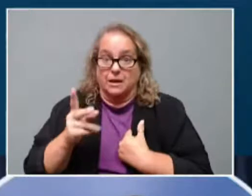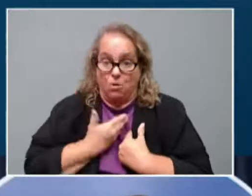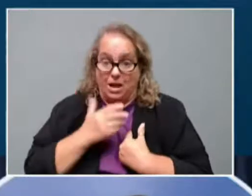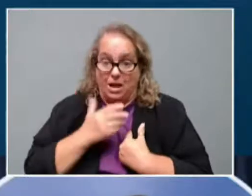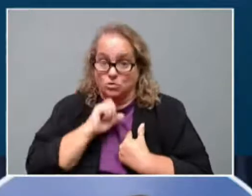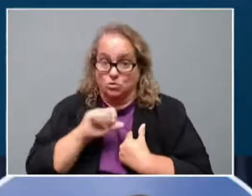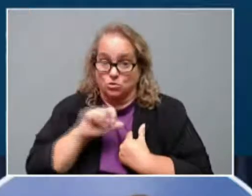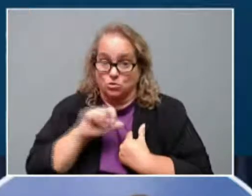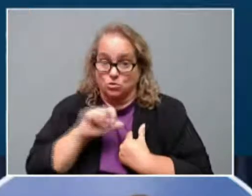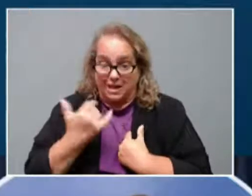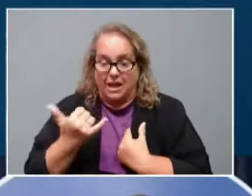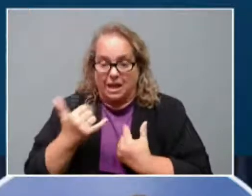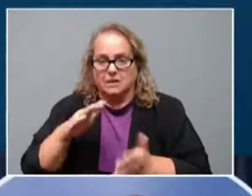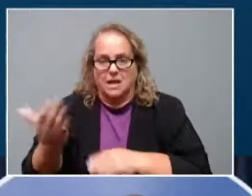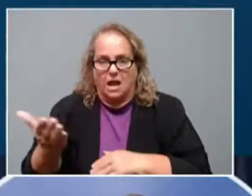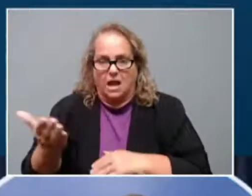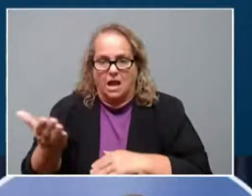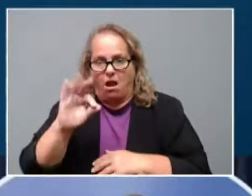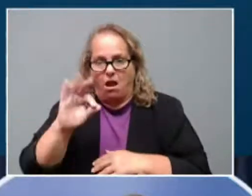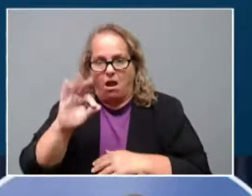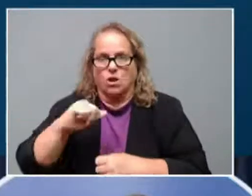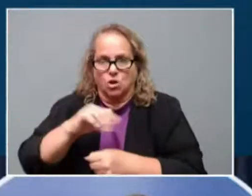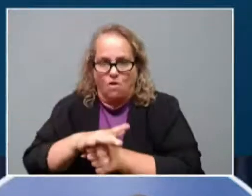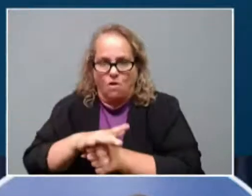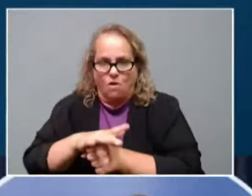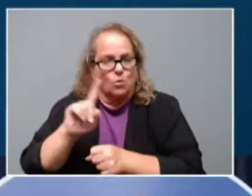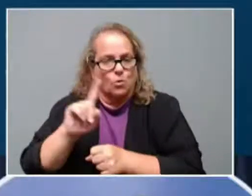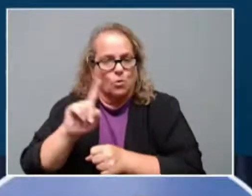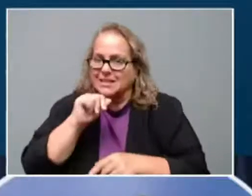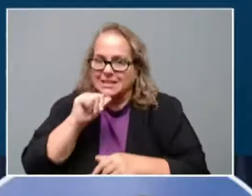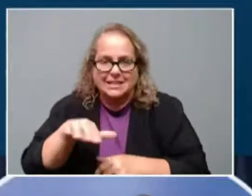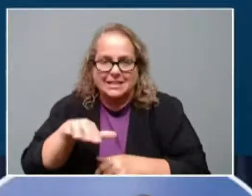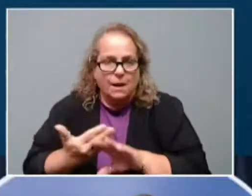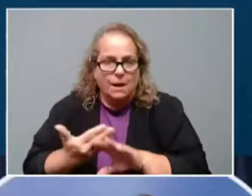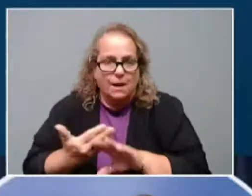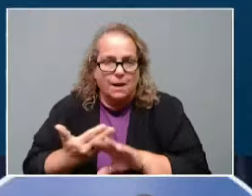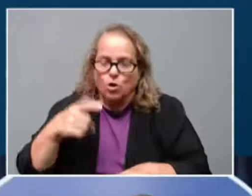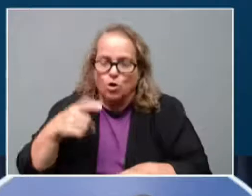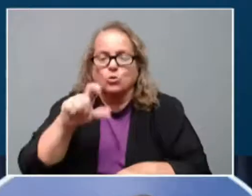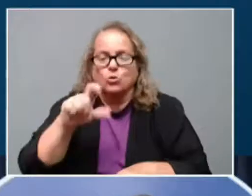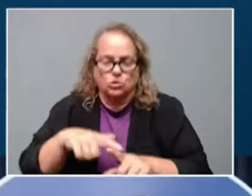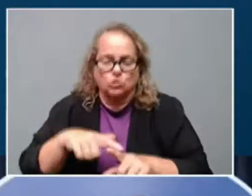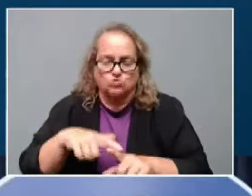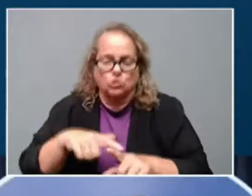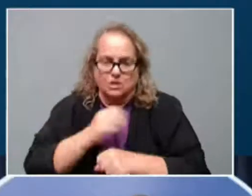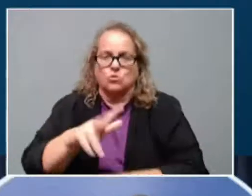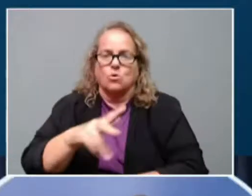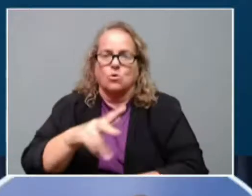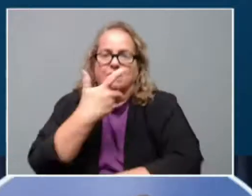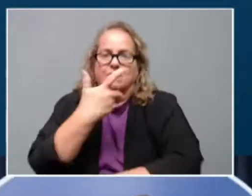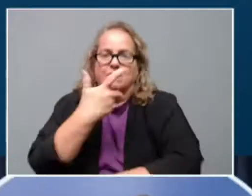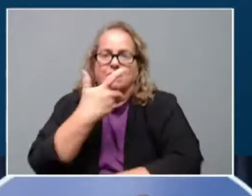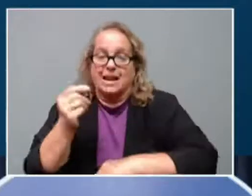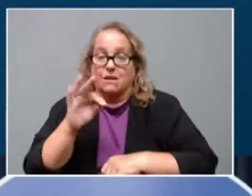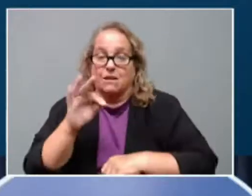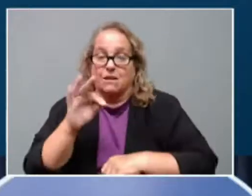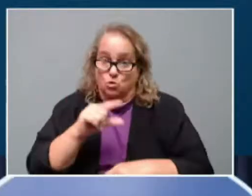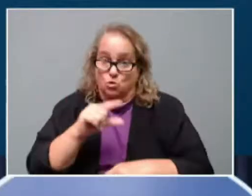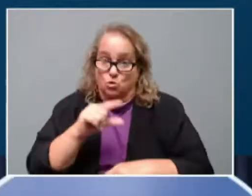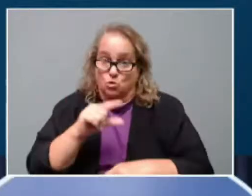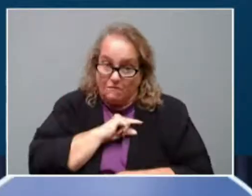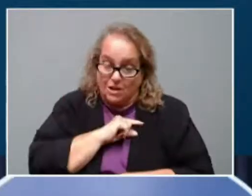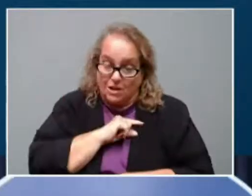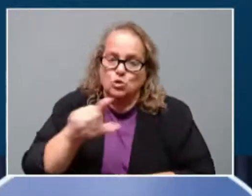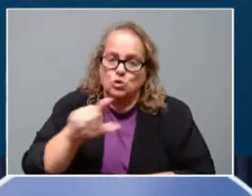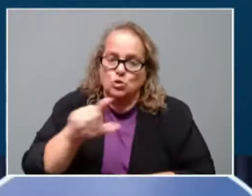did before. You need to get your vaccine. And then if you qualify, you need to